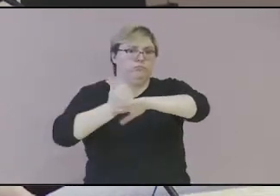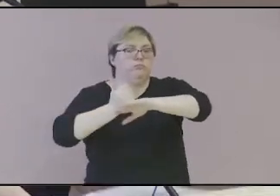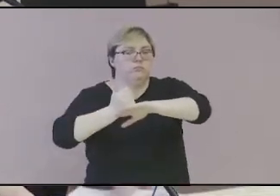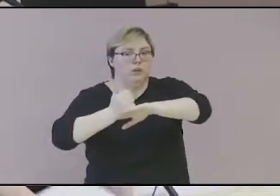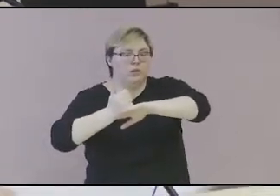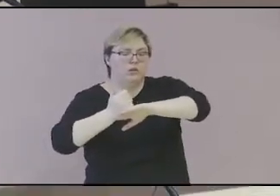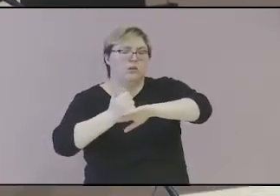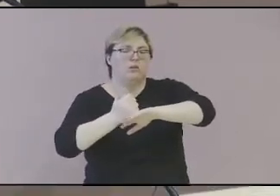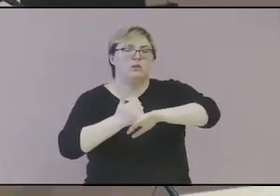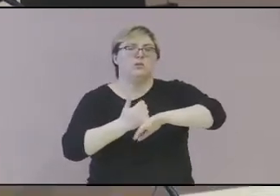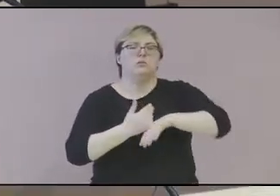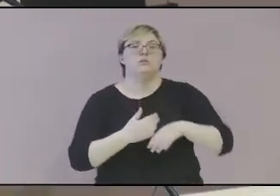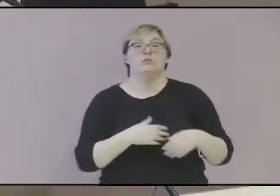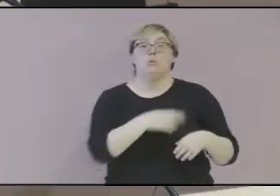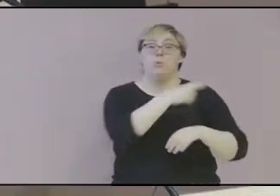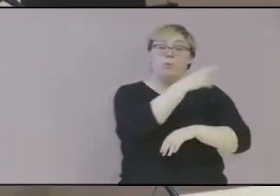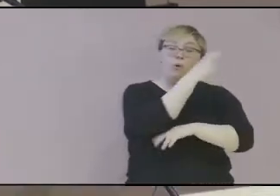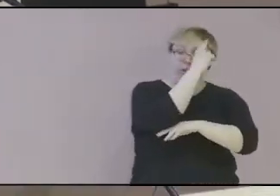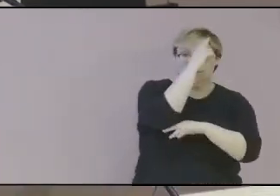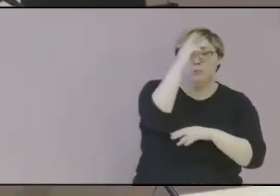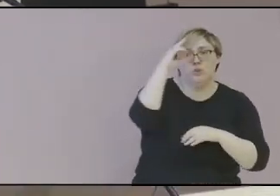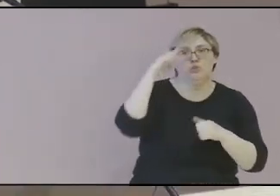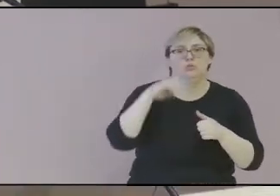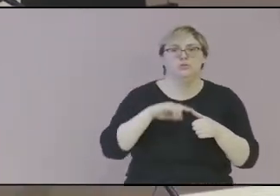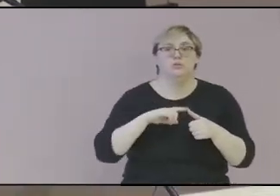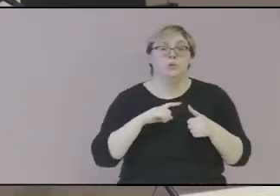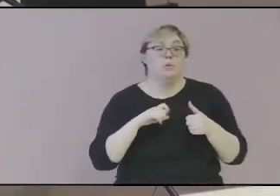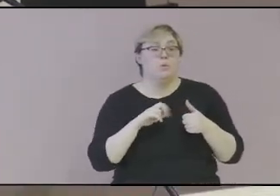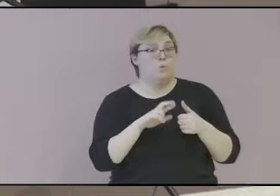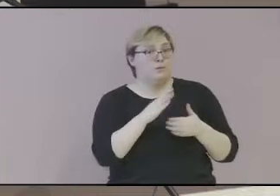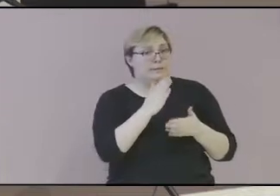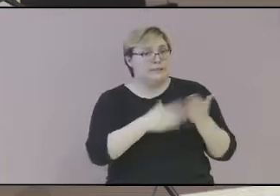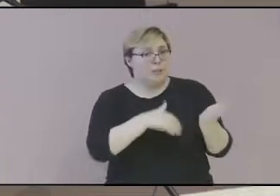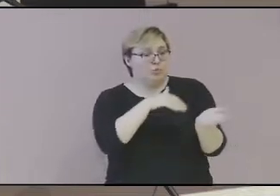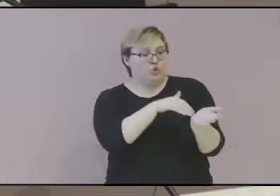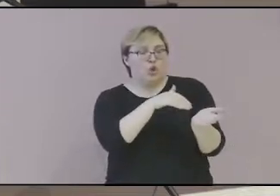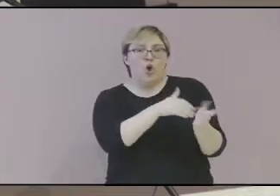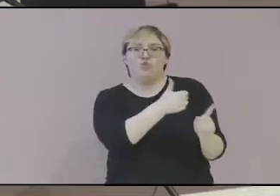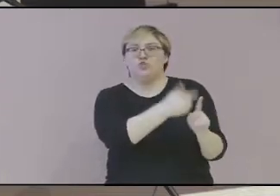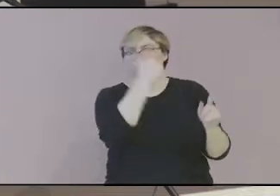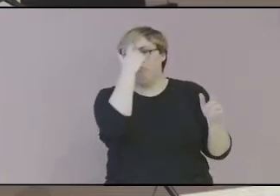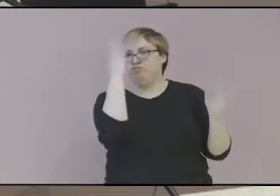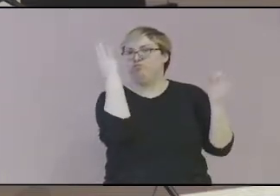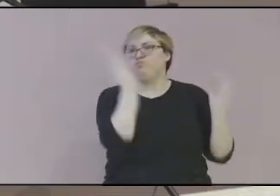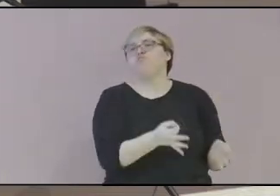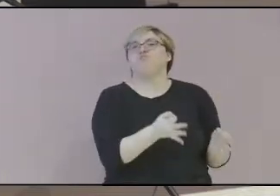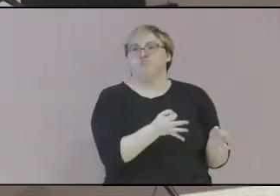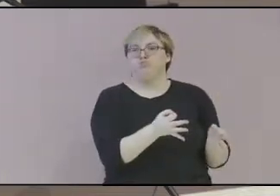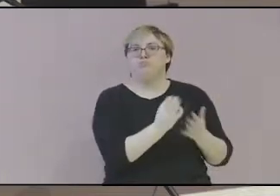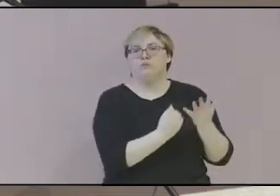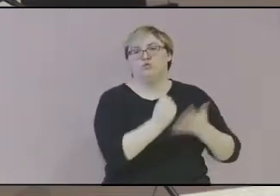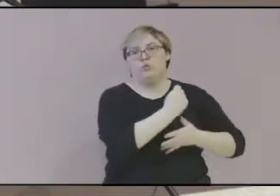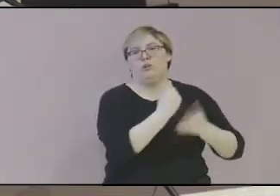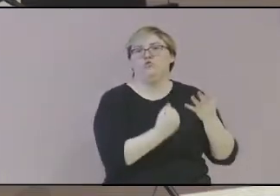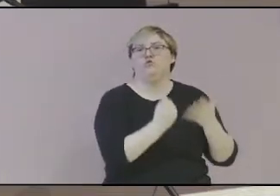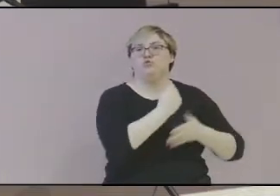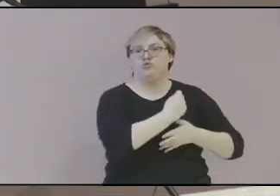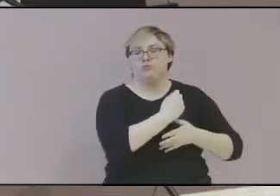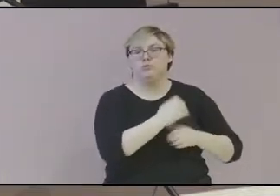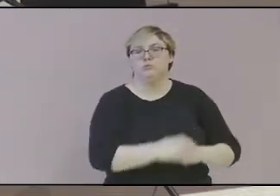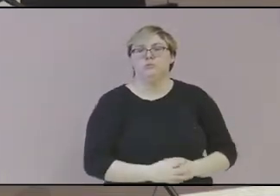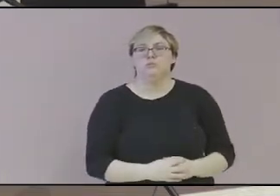individual physicians created their own ad hoc policies for ventilator triage. Triage did happen, and it